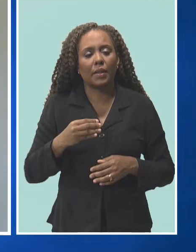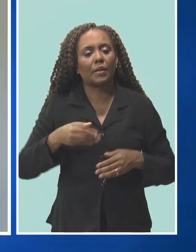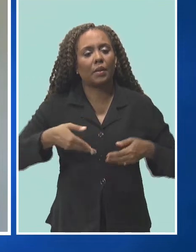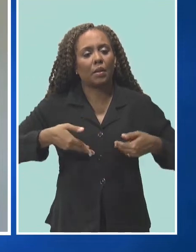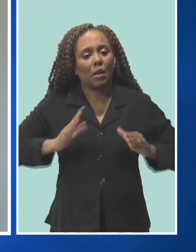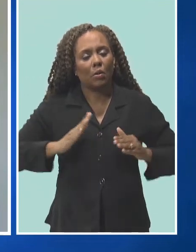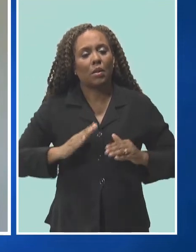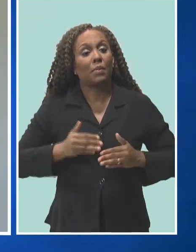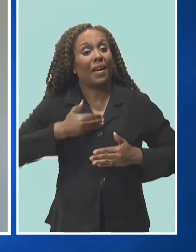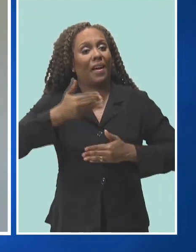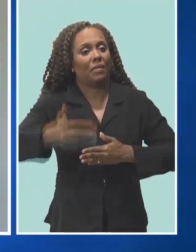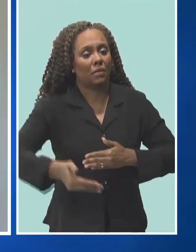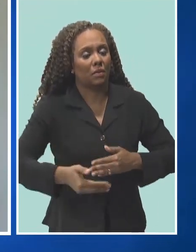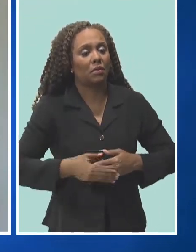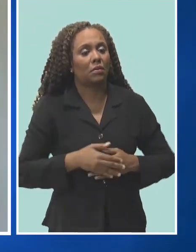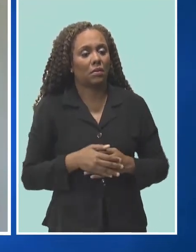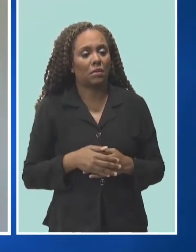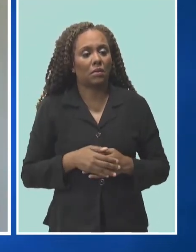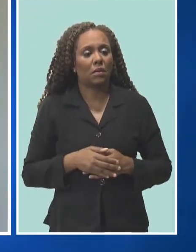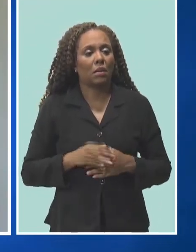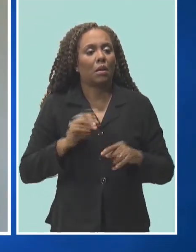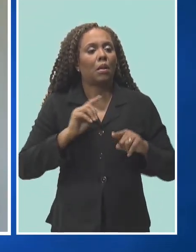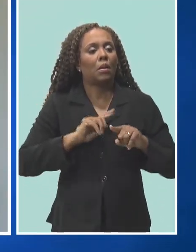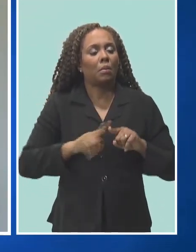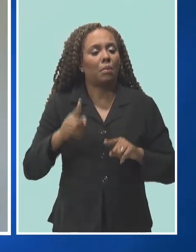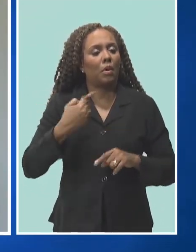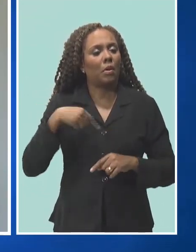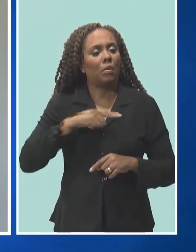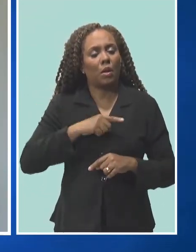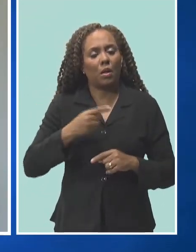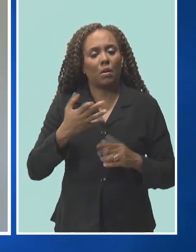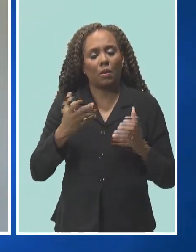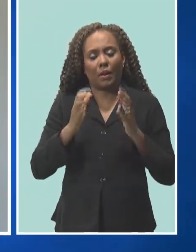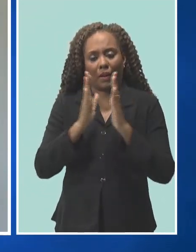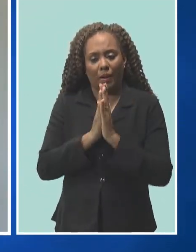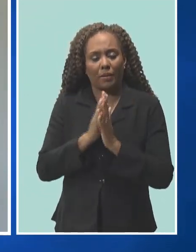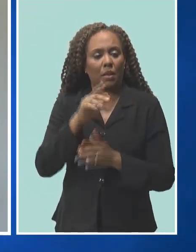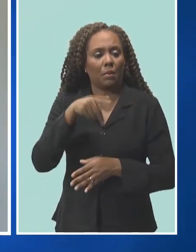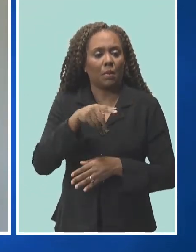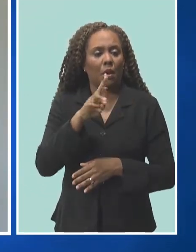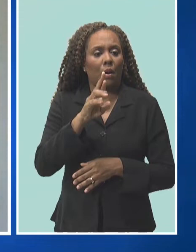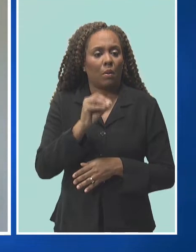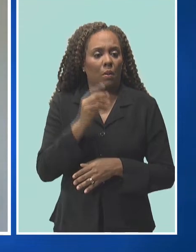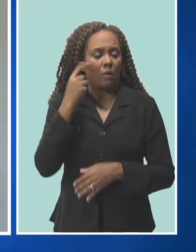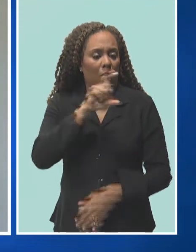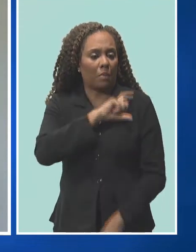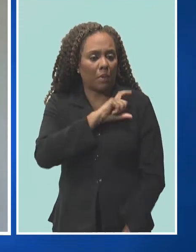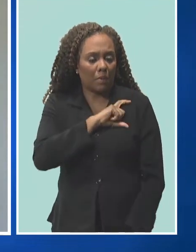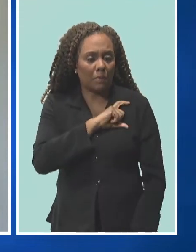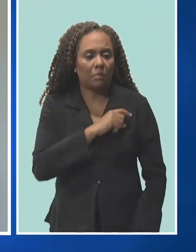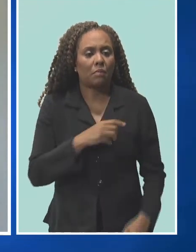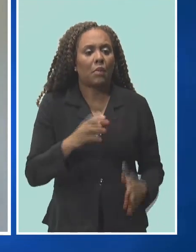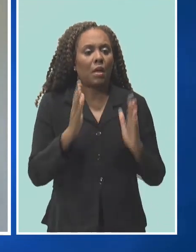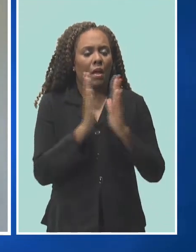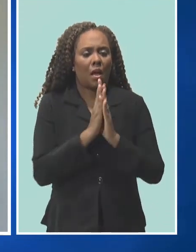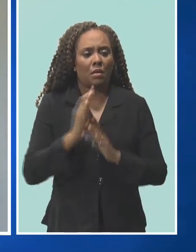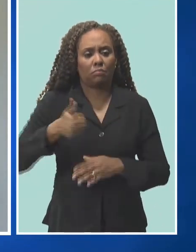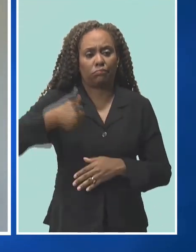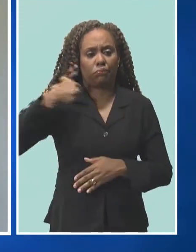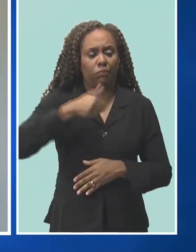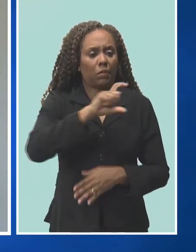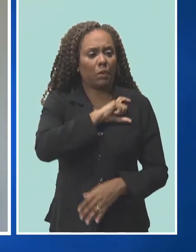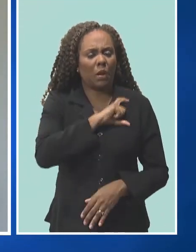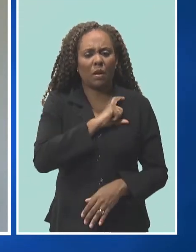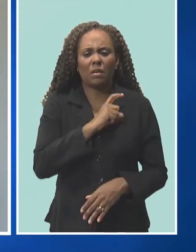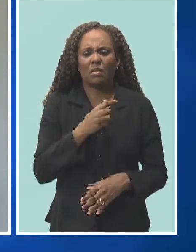out to the police public relations, seeking a follow-up with the Commissioner of Police to shed light on the situation and